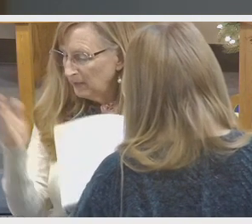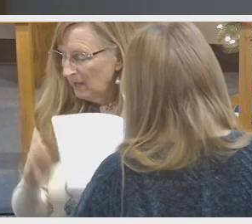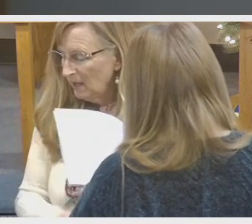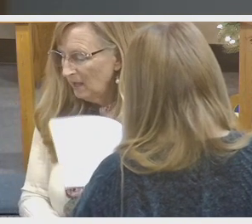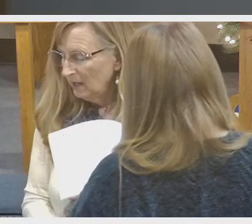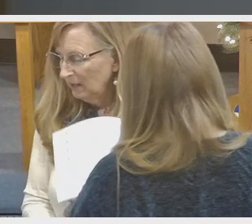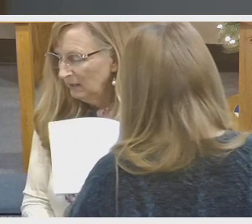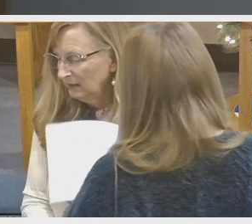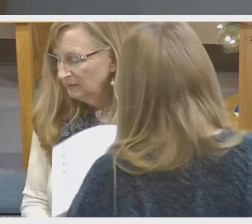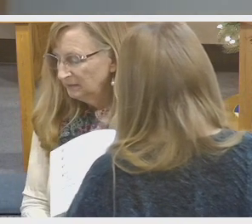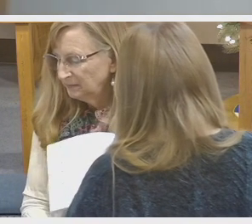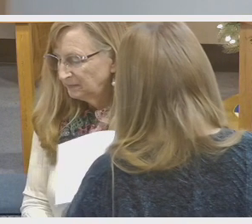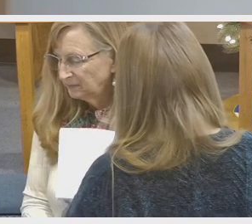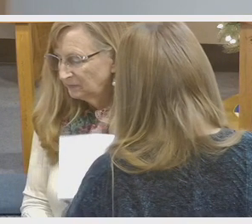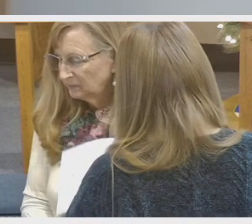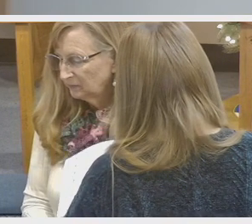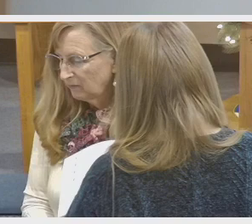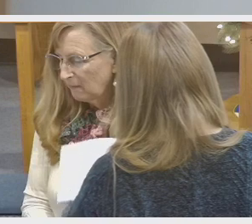alleluia.